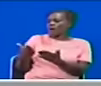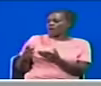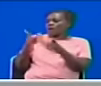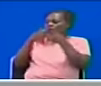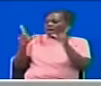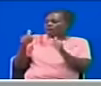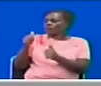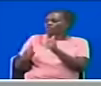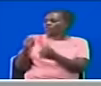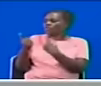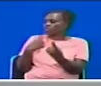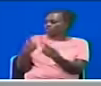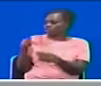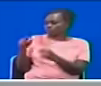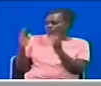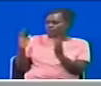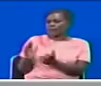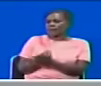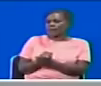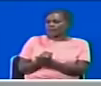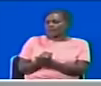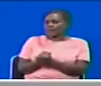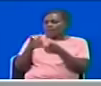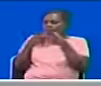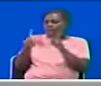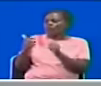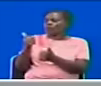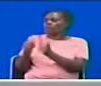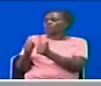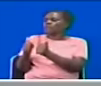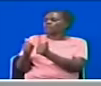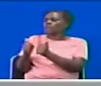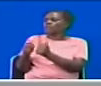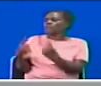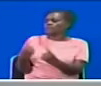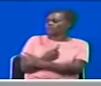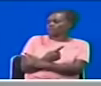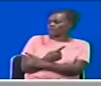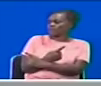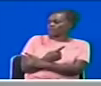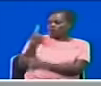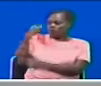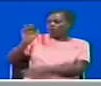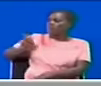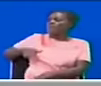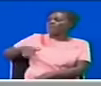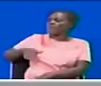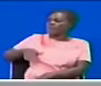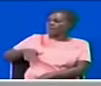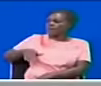need to speak? I know you're big on this one. Yes. What language are they speaking? Yes. What should they be speaking to